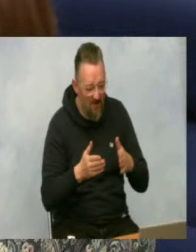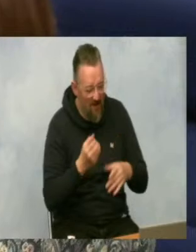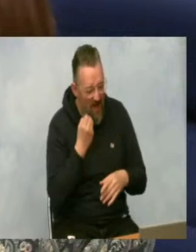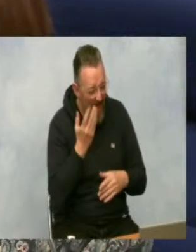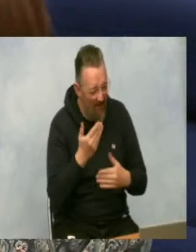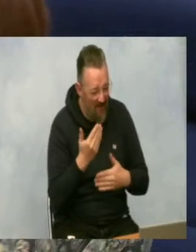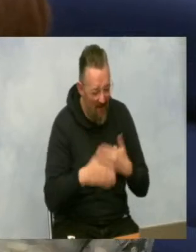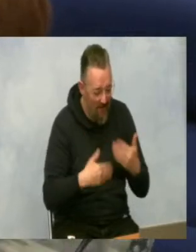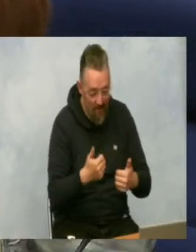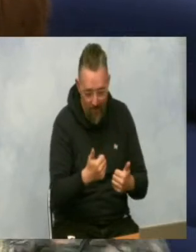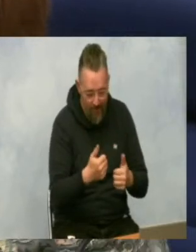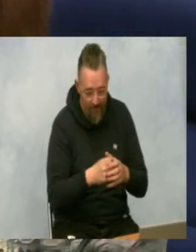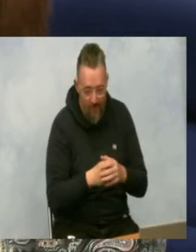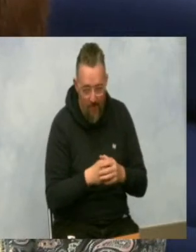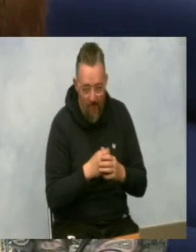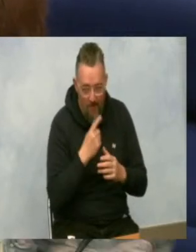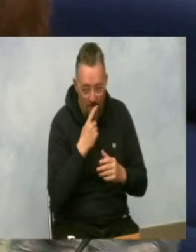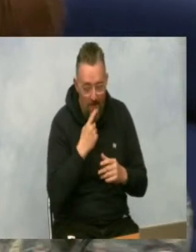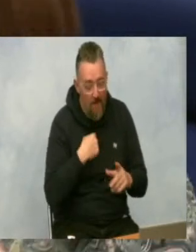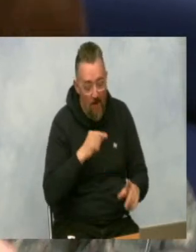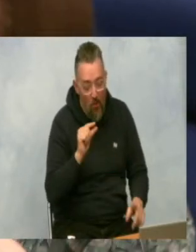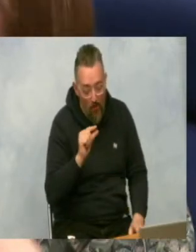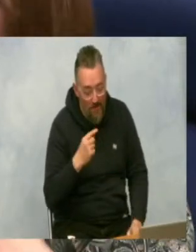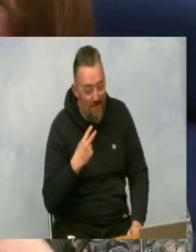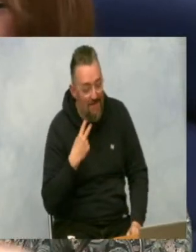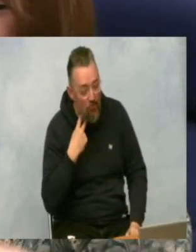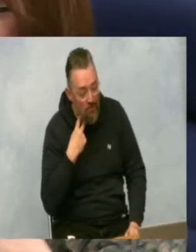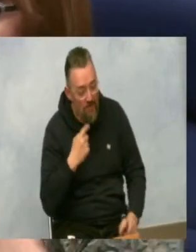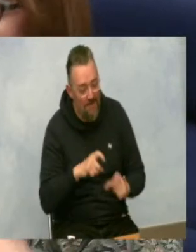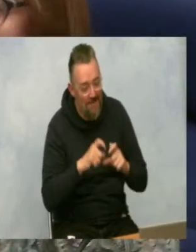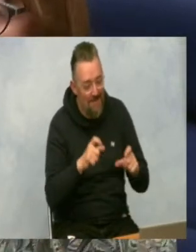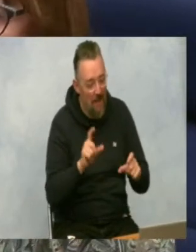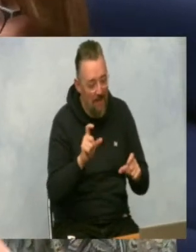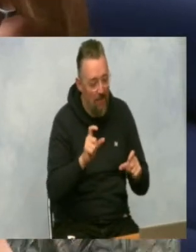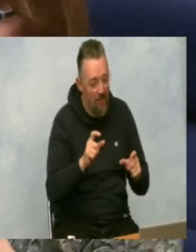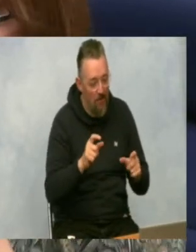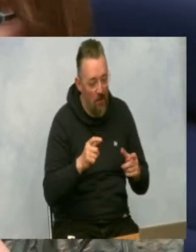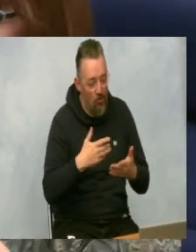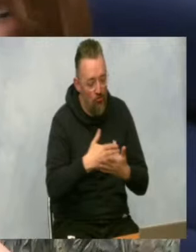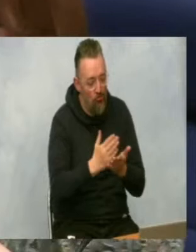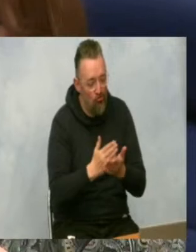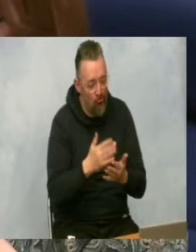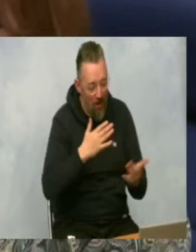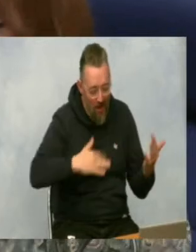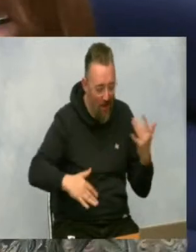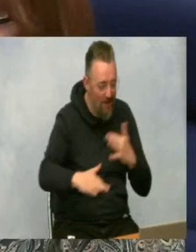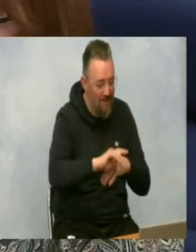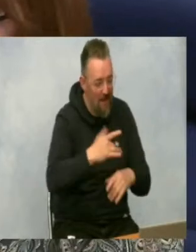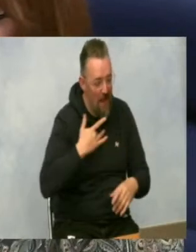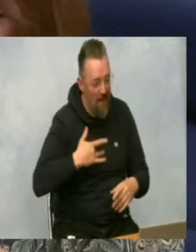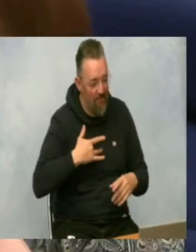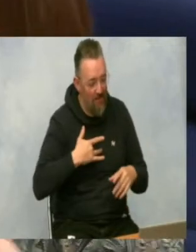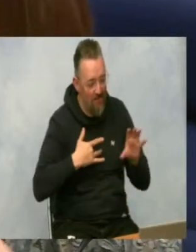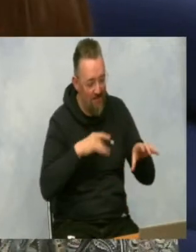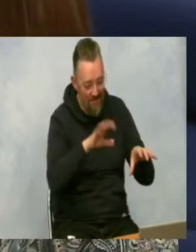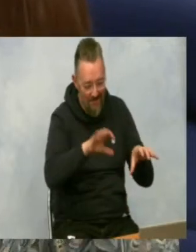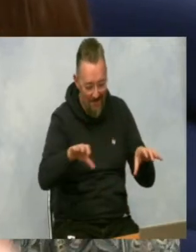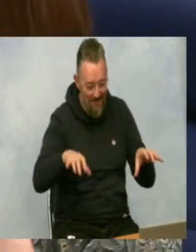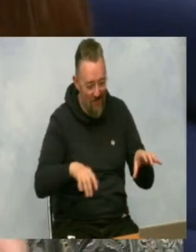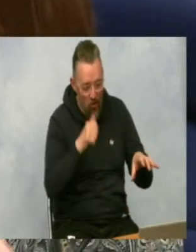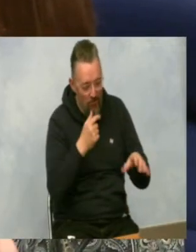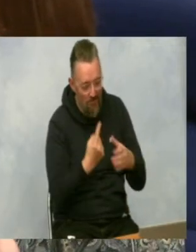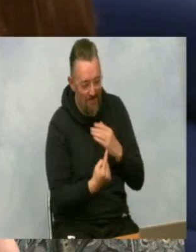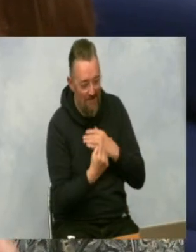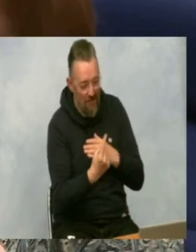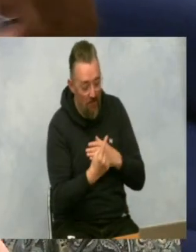needs. I'm a wee bit disappointed that it's still going to be a sort of communal living situation